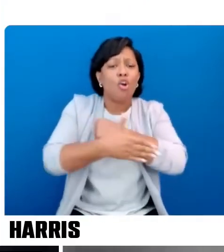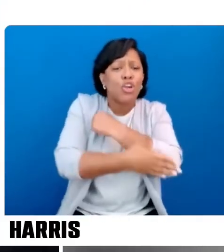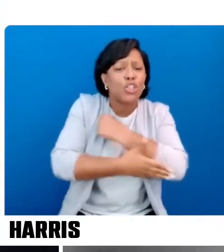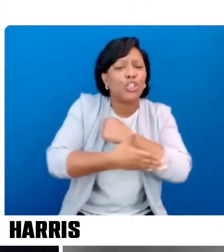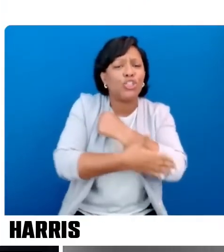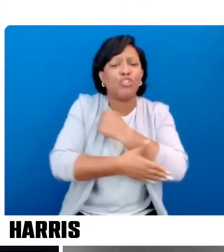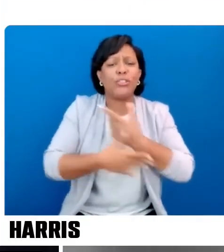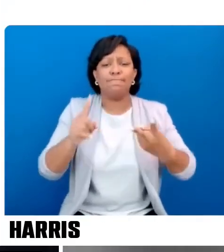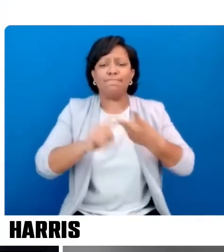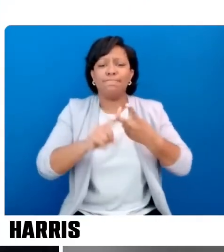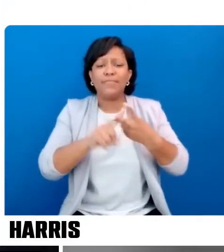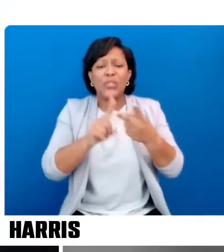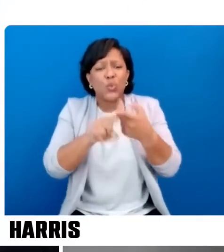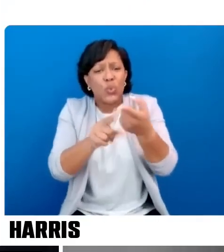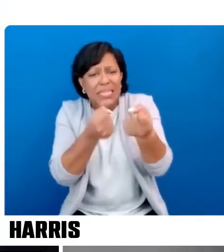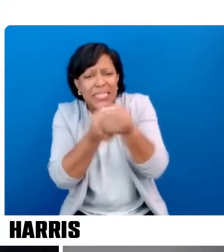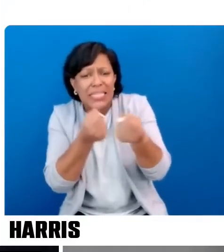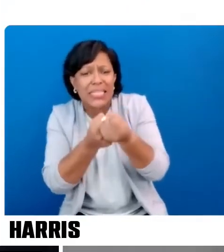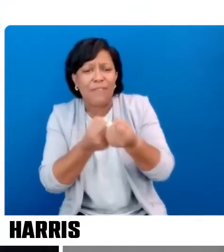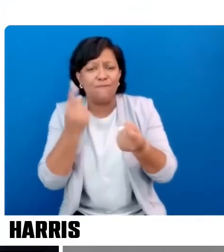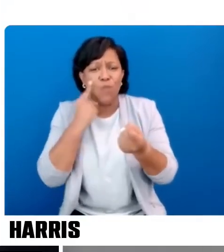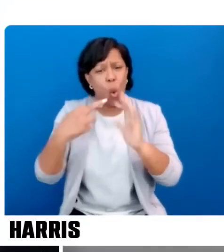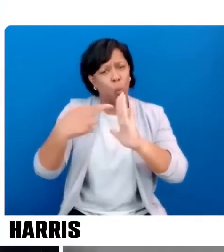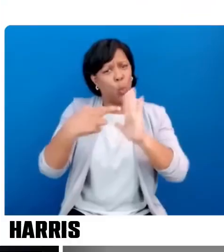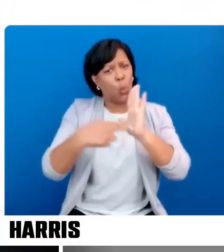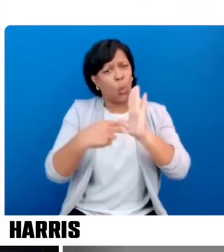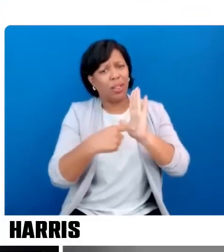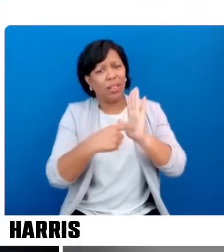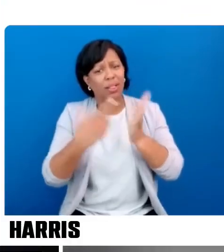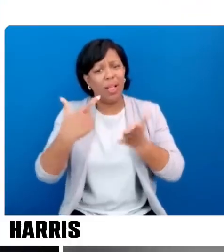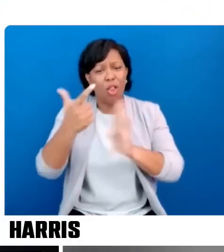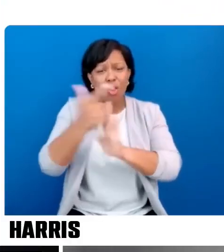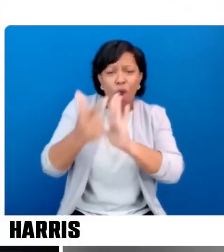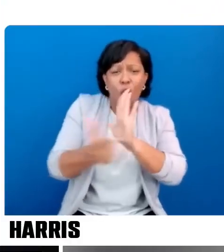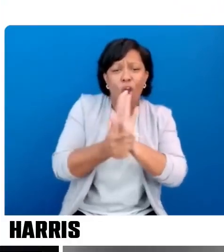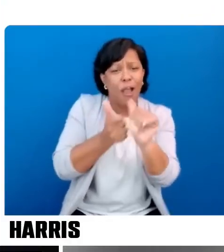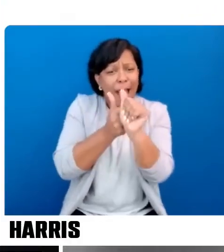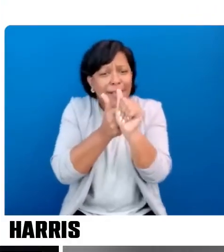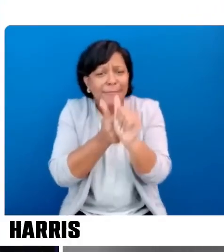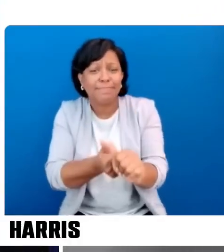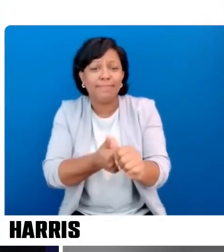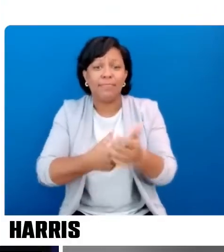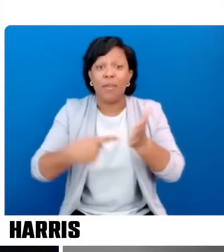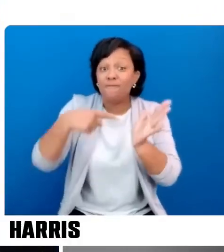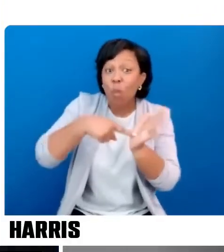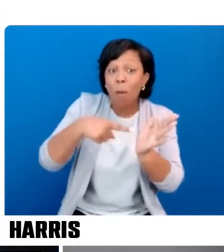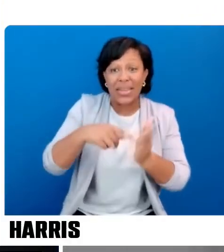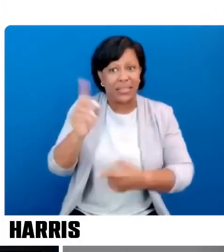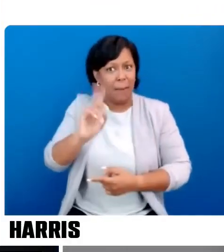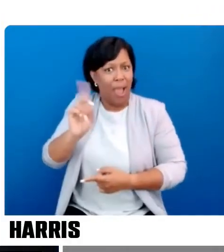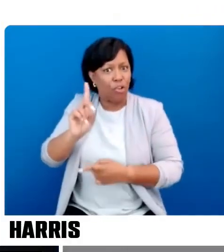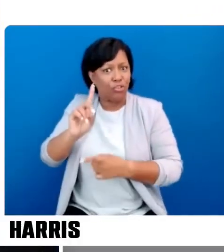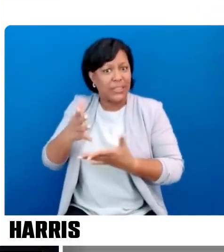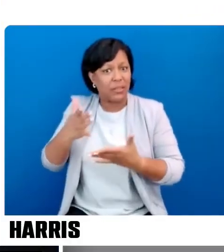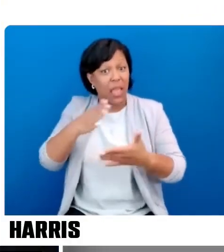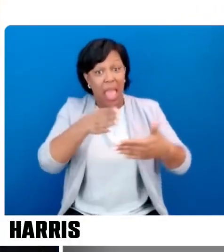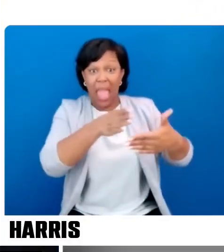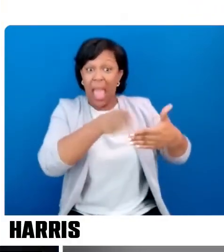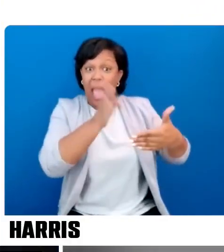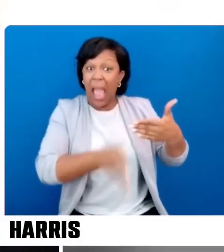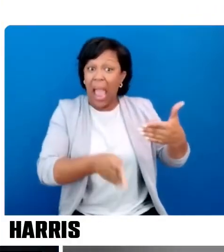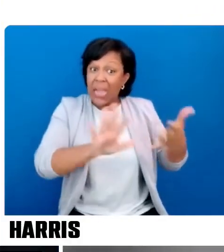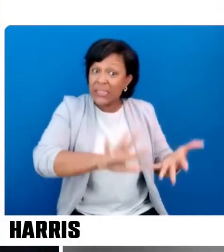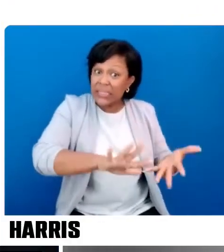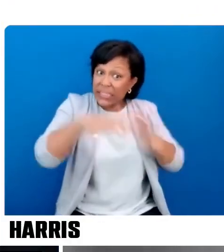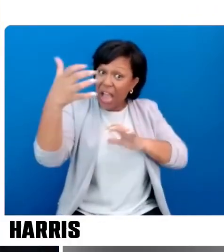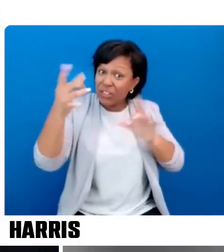of law, and to end the chaos, and to end the approach that is about attacking